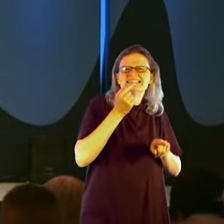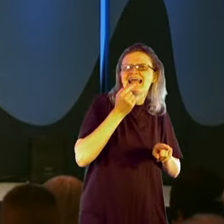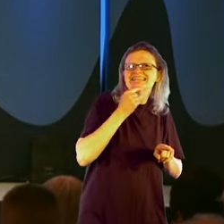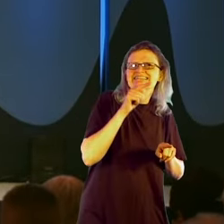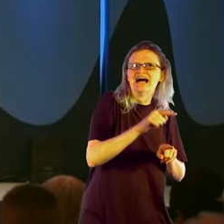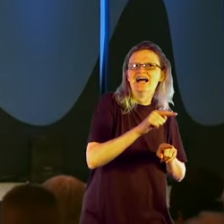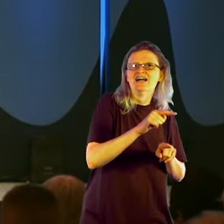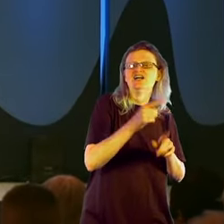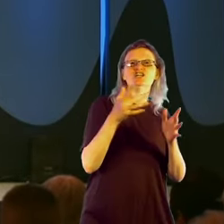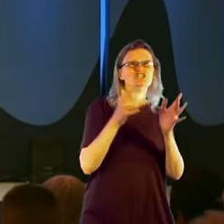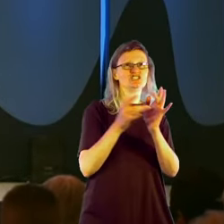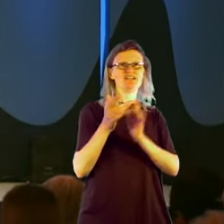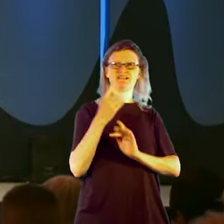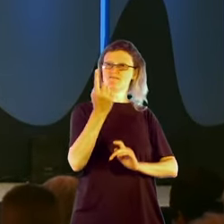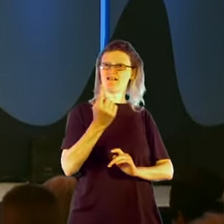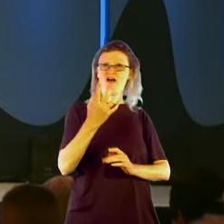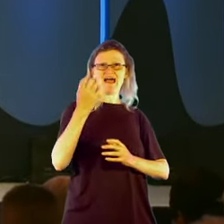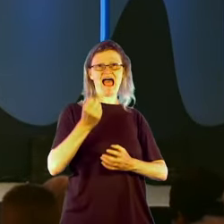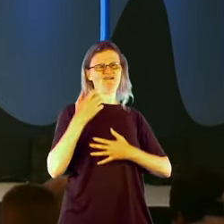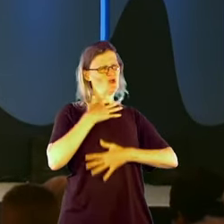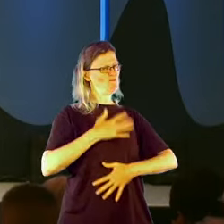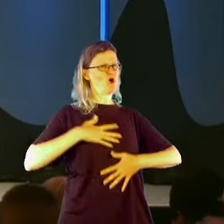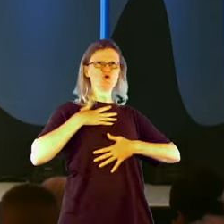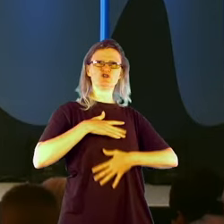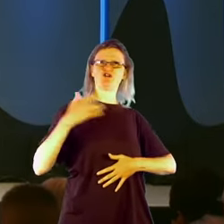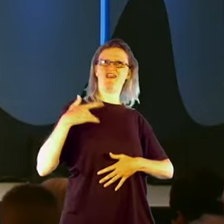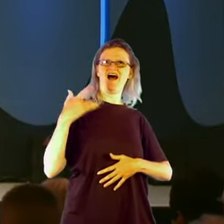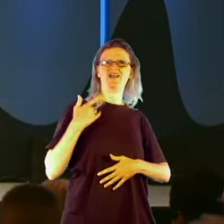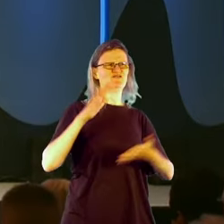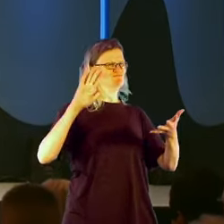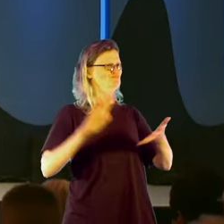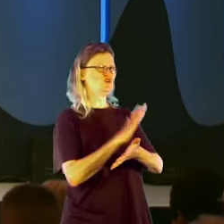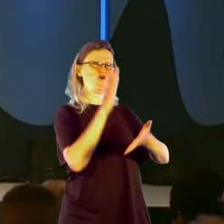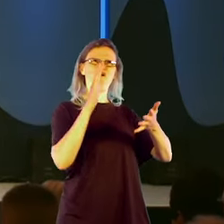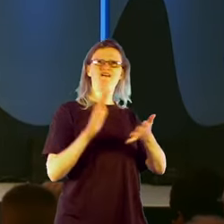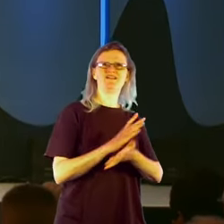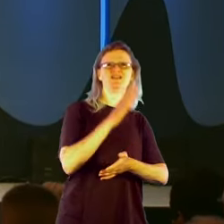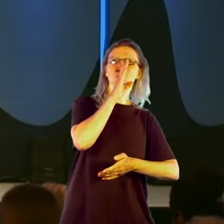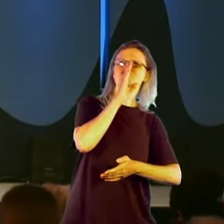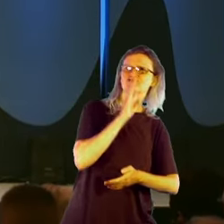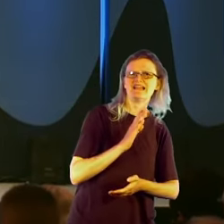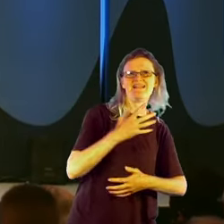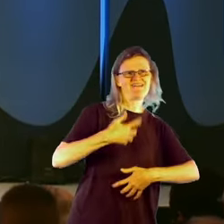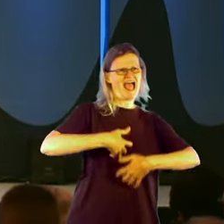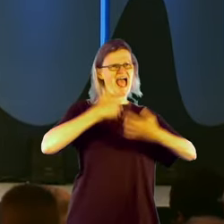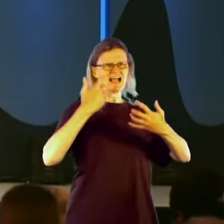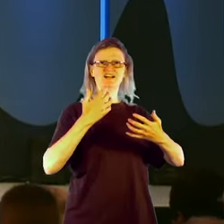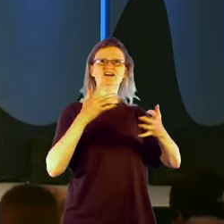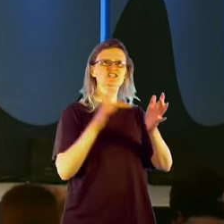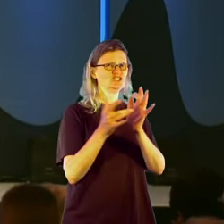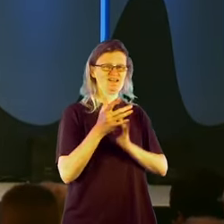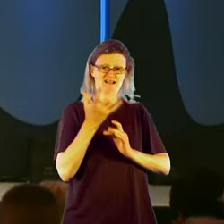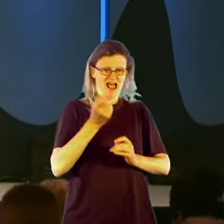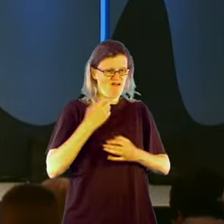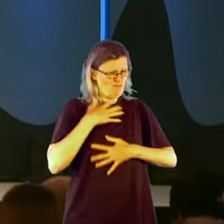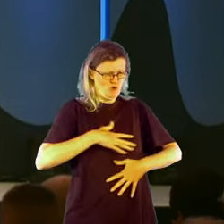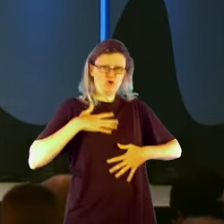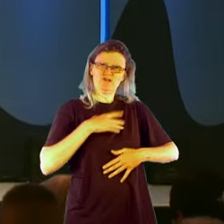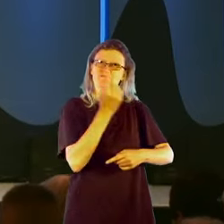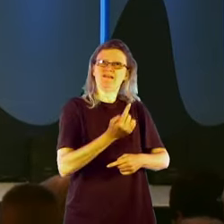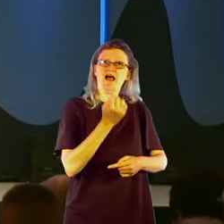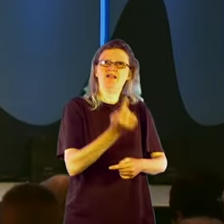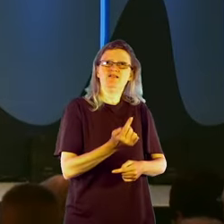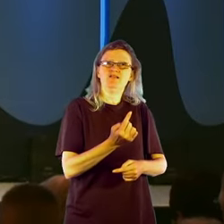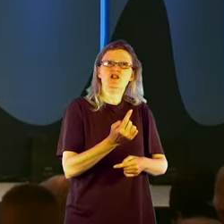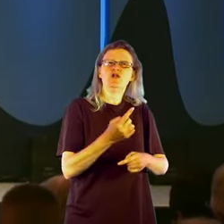life. We talked about this before, joy and delight, love, friendship, grief, anger. More than that,